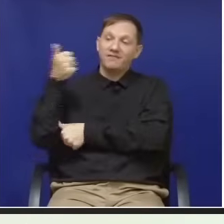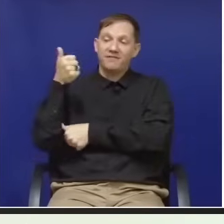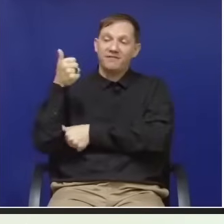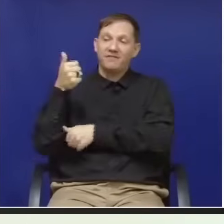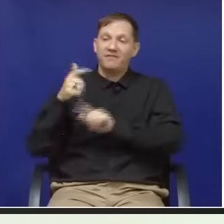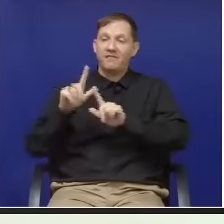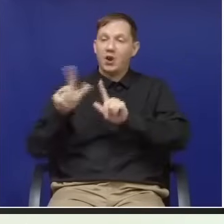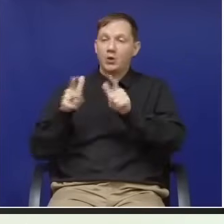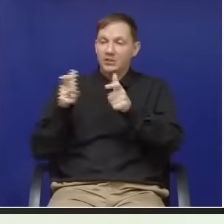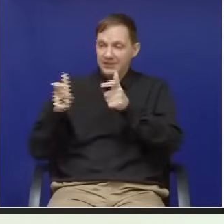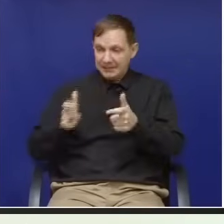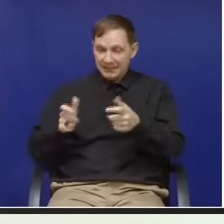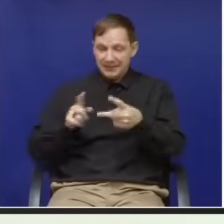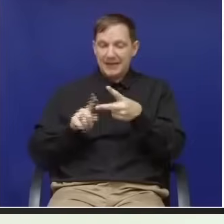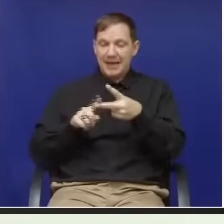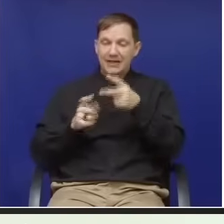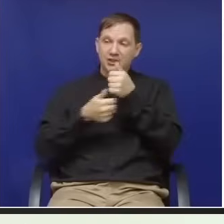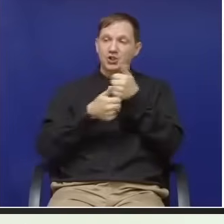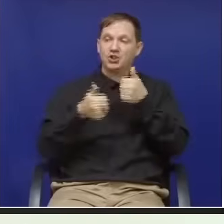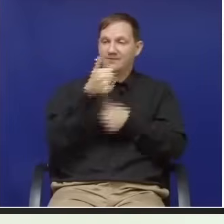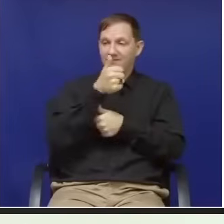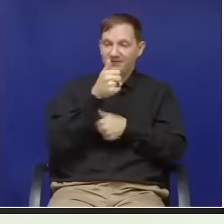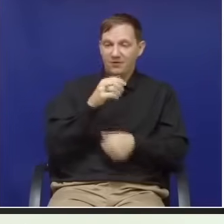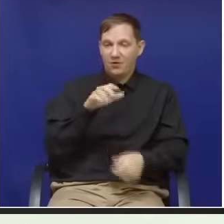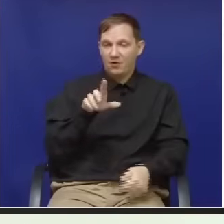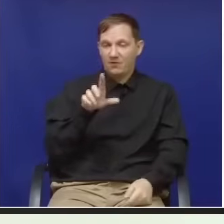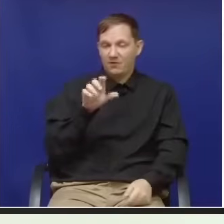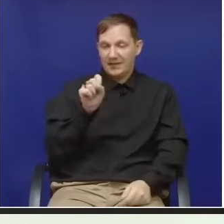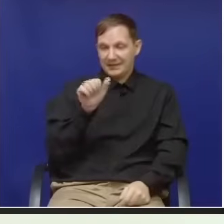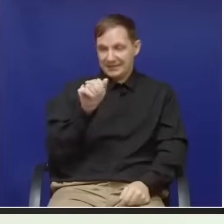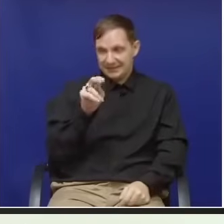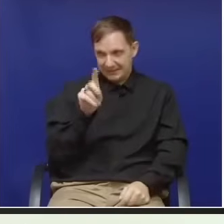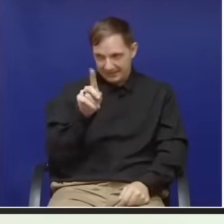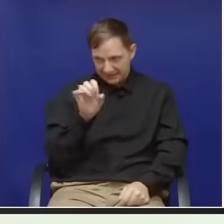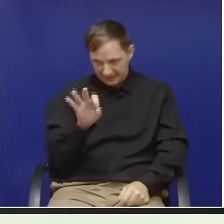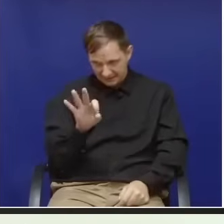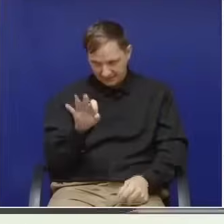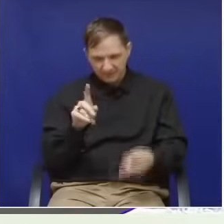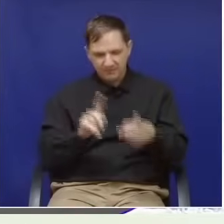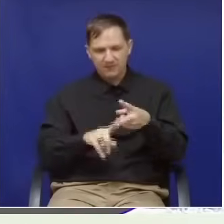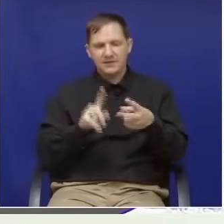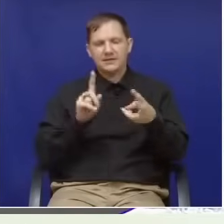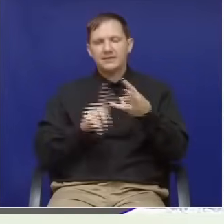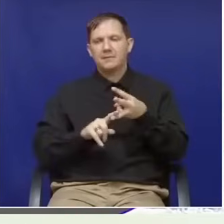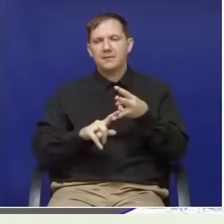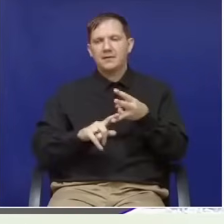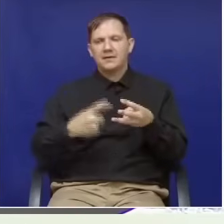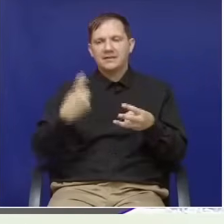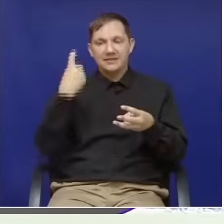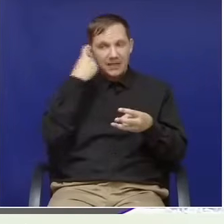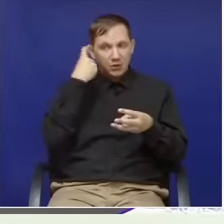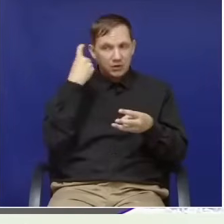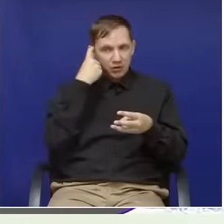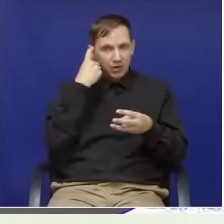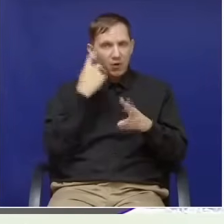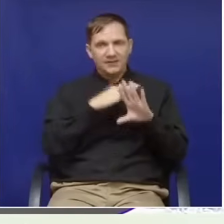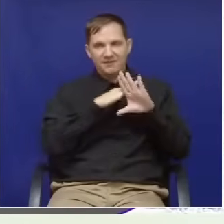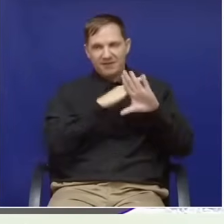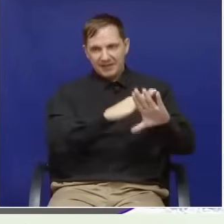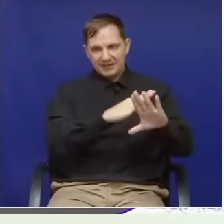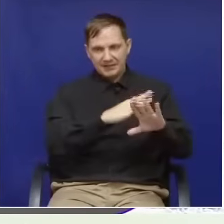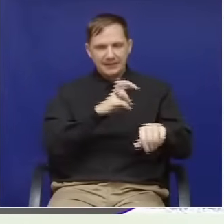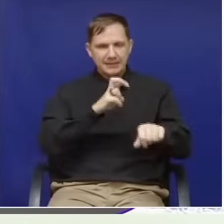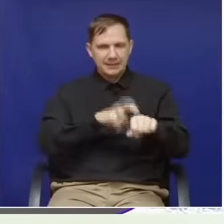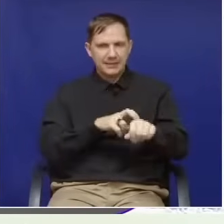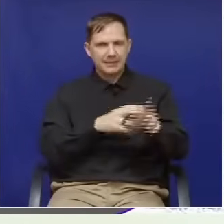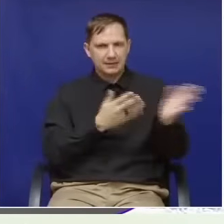of the SANDF, together with the Secretary for Defense, to submit a